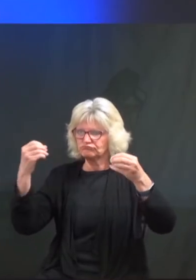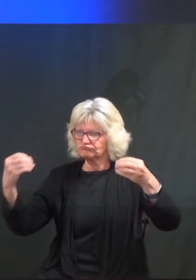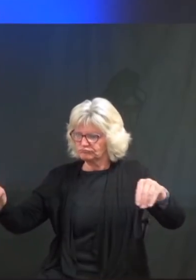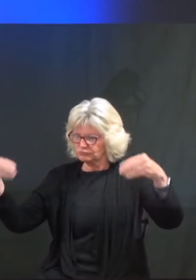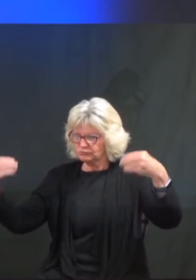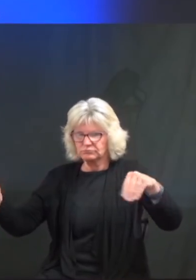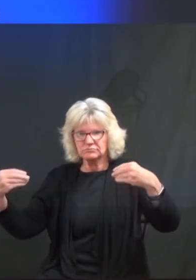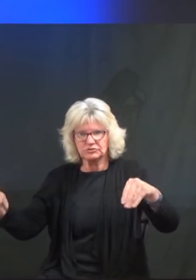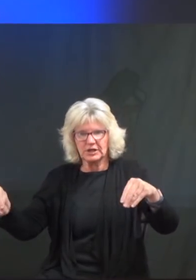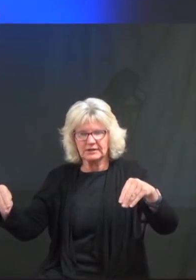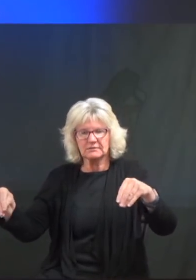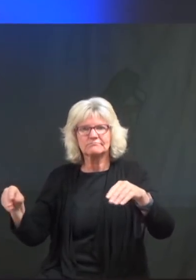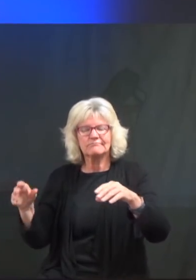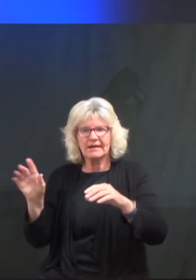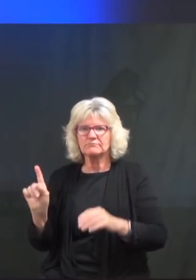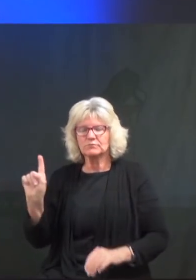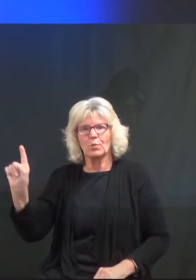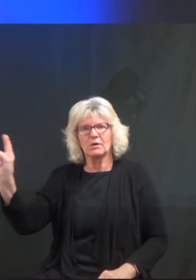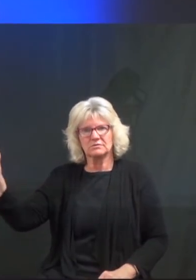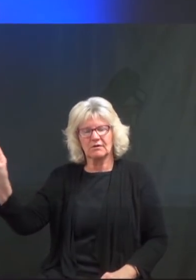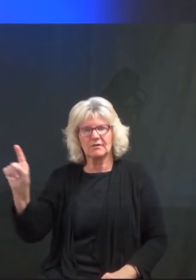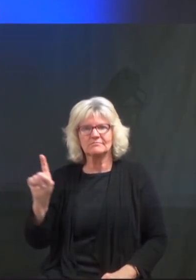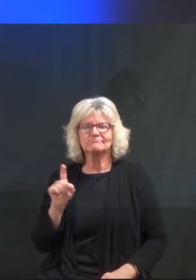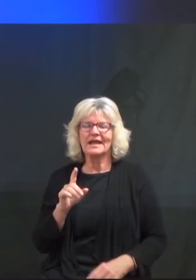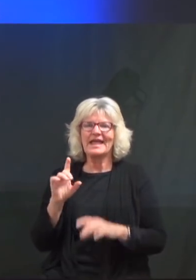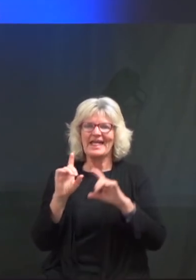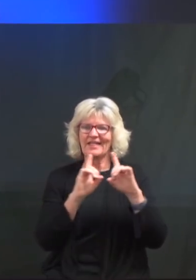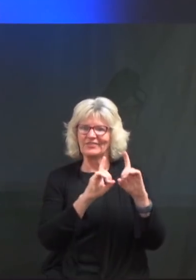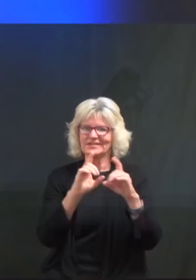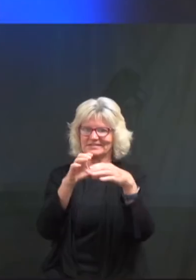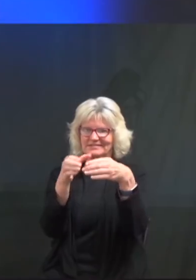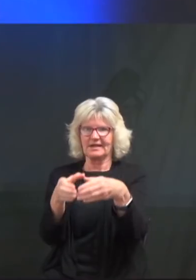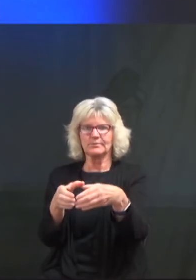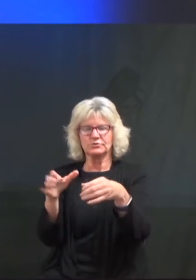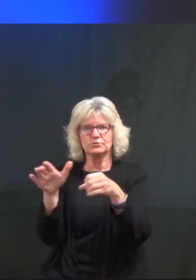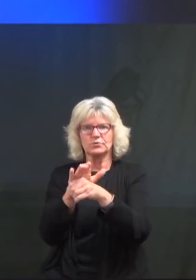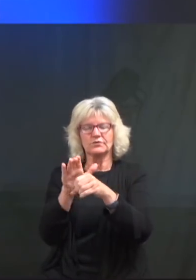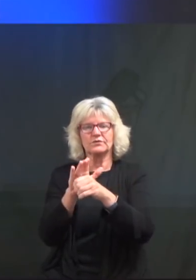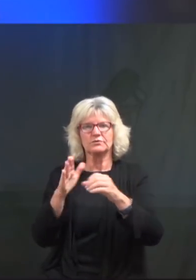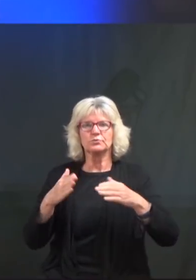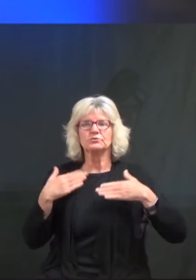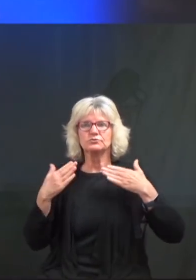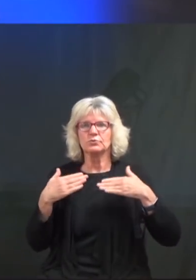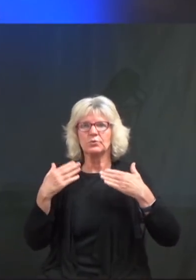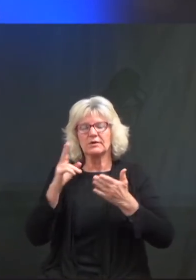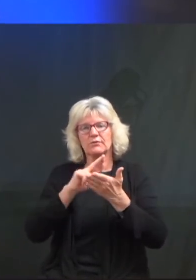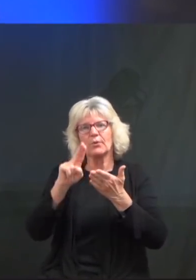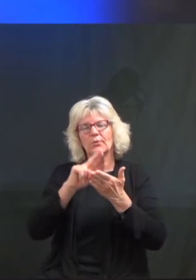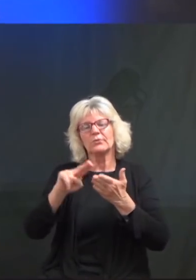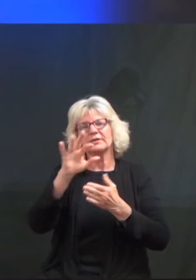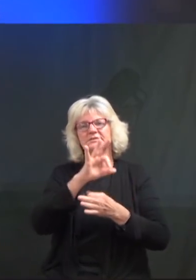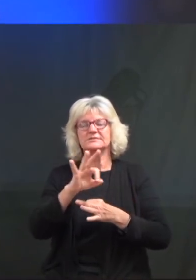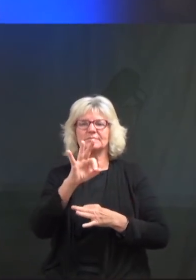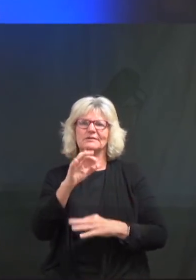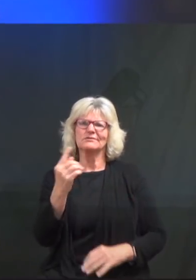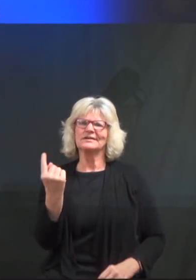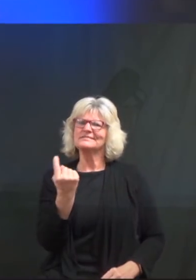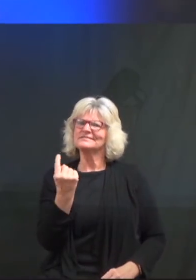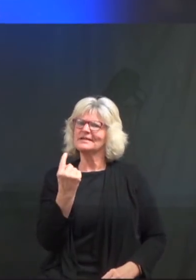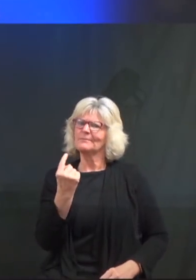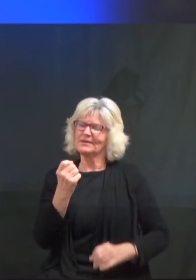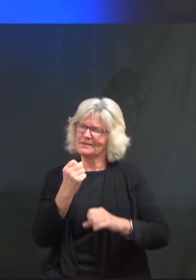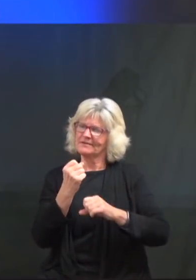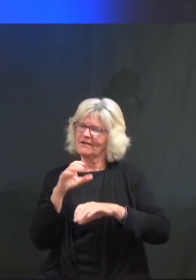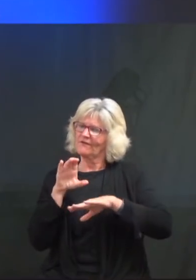were filled with joy and with the Holy Spirit. Is there something that made them stop? No, they did